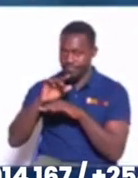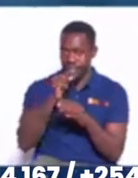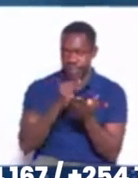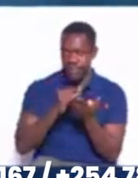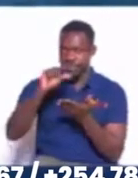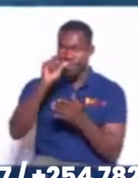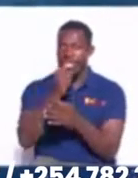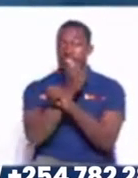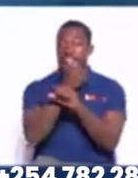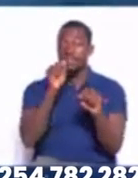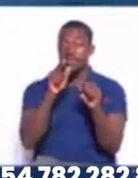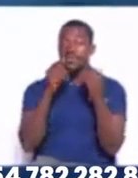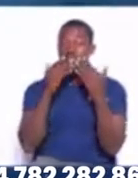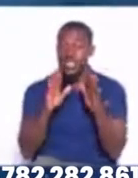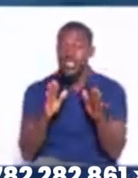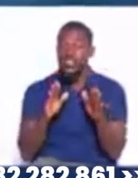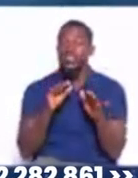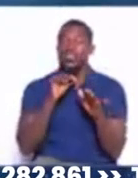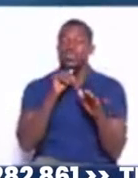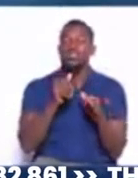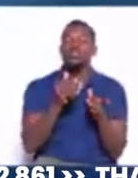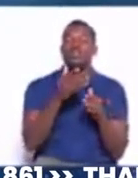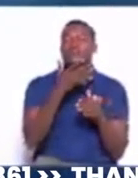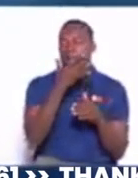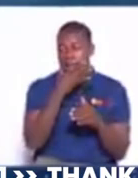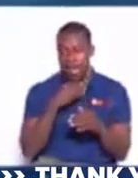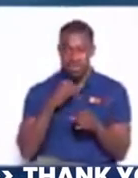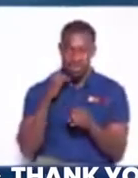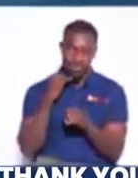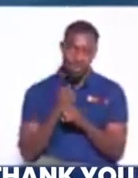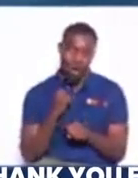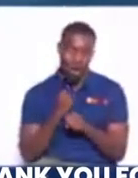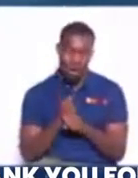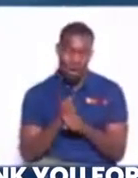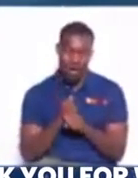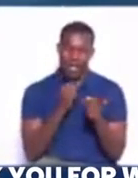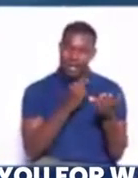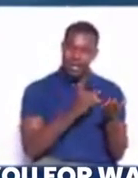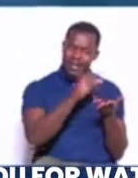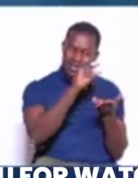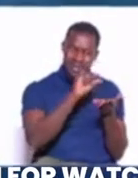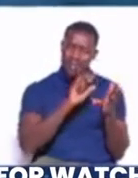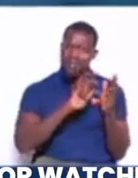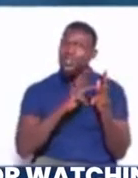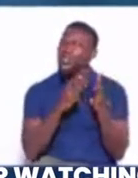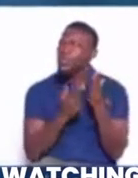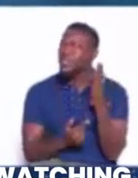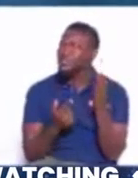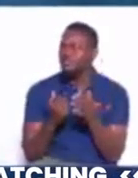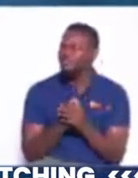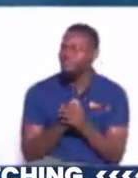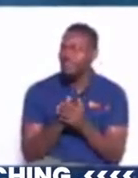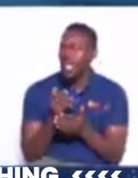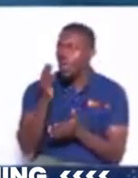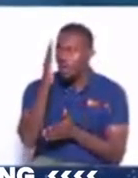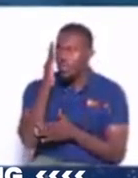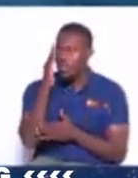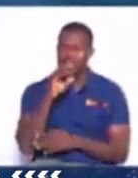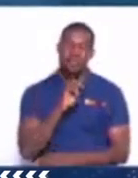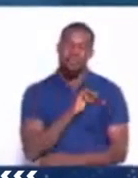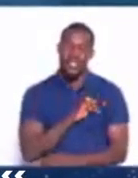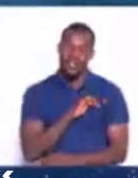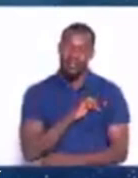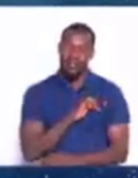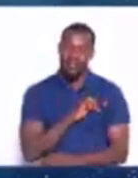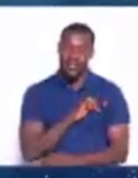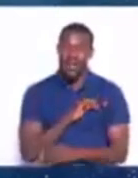of works, lest anyone should boast. Grace, what is grace? Grace is God's mercy. Grace is